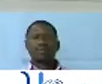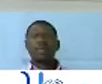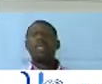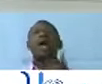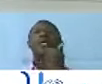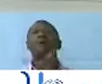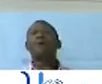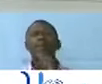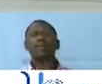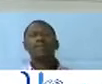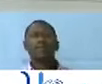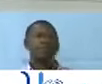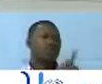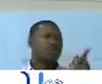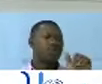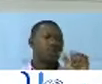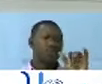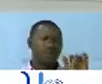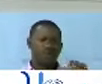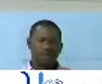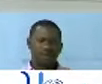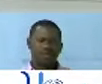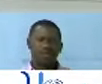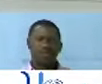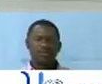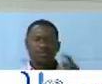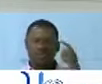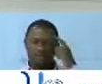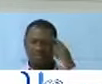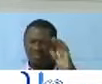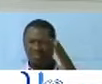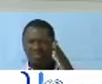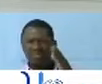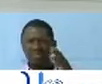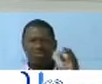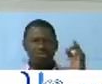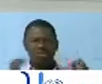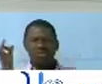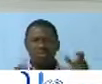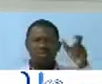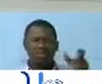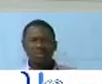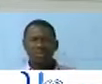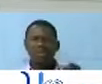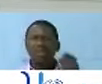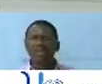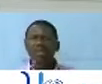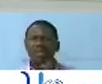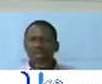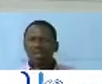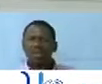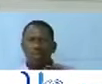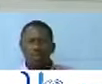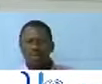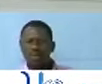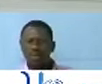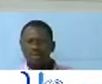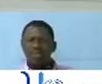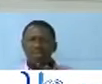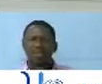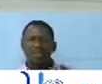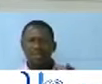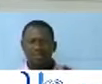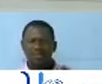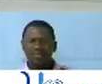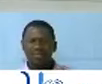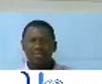Mr. Gay and the judge. It may have been even Justice the Ghanaian lady Justice. He